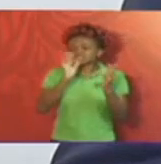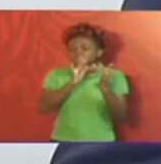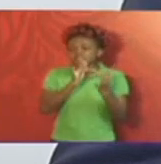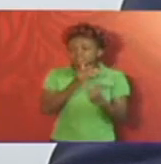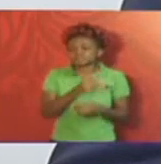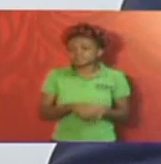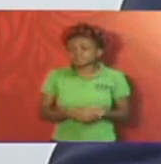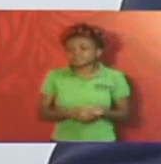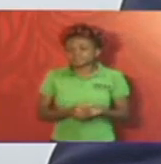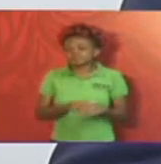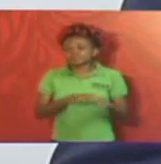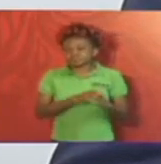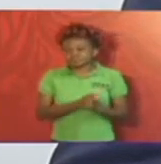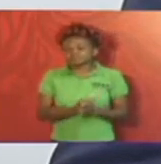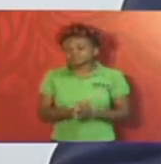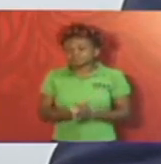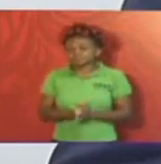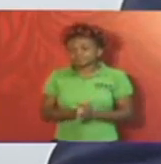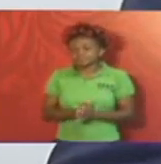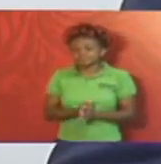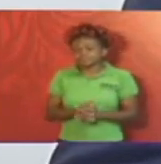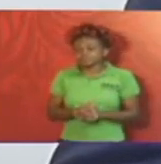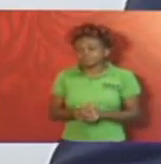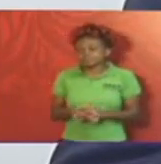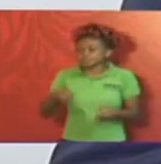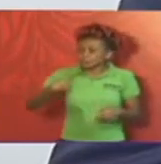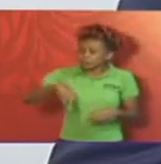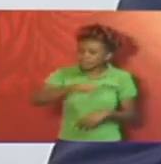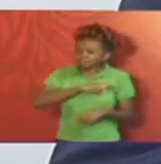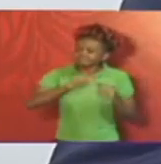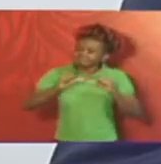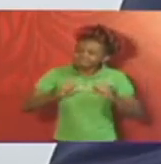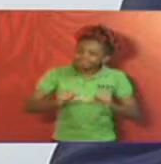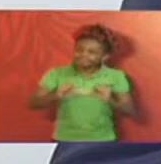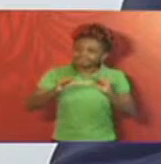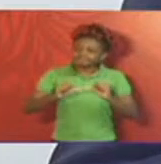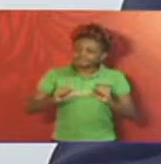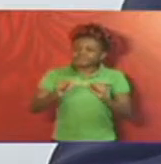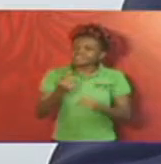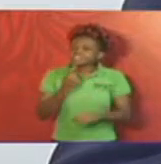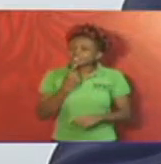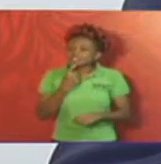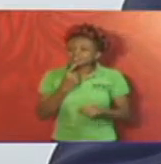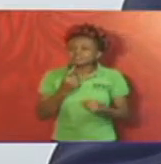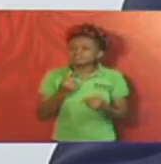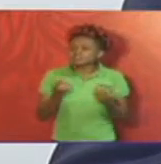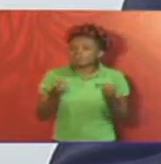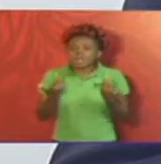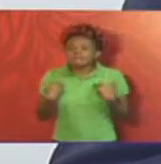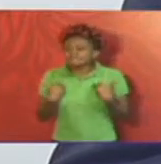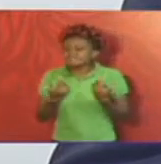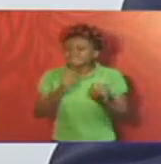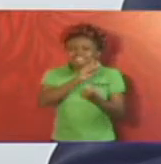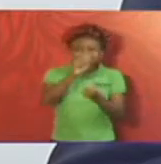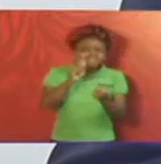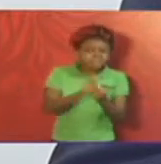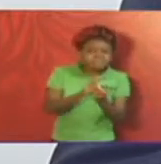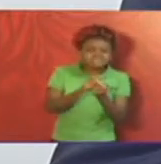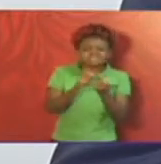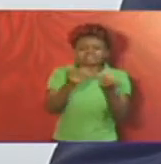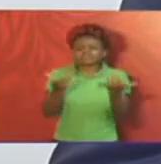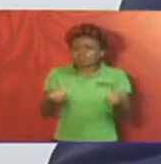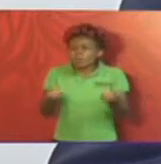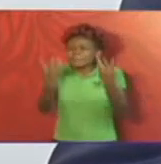rivers, we have constantly and consistently said we don't look at any one data point